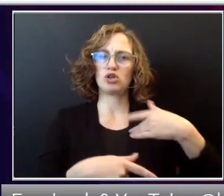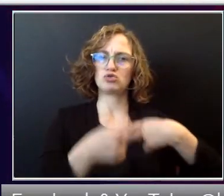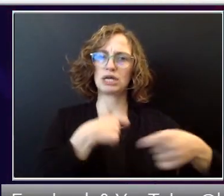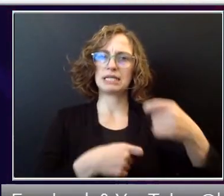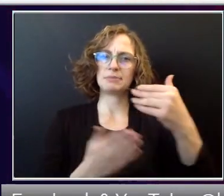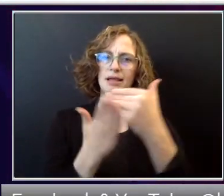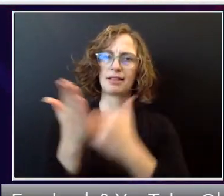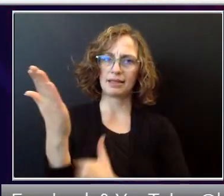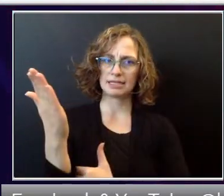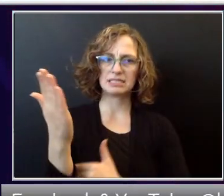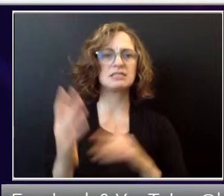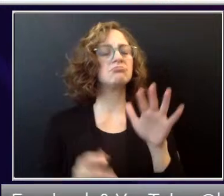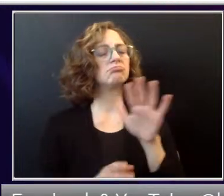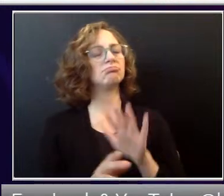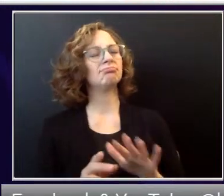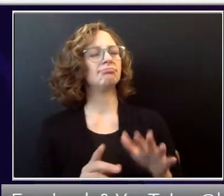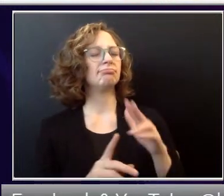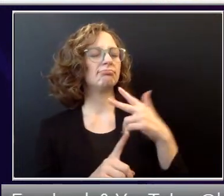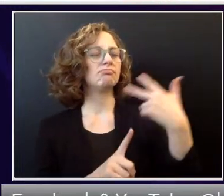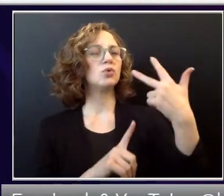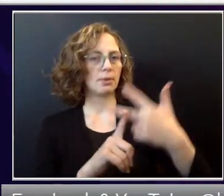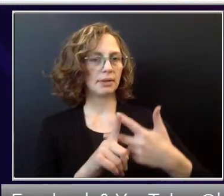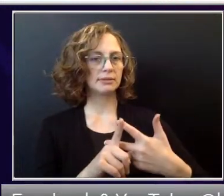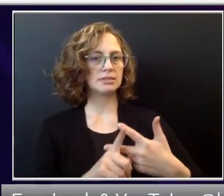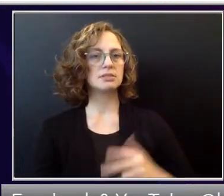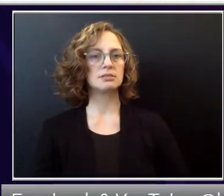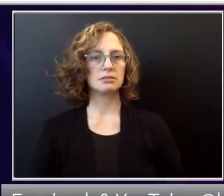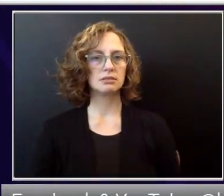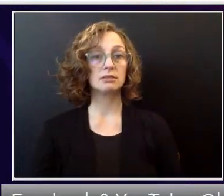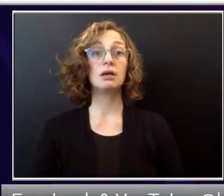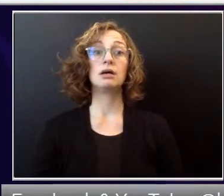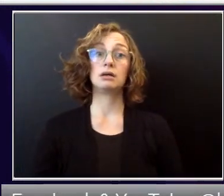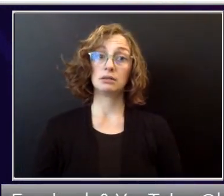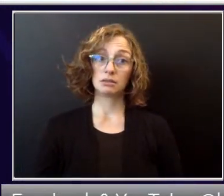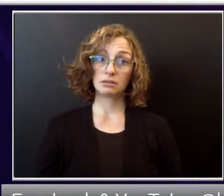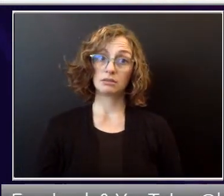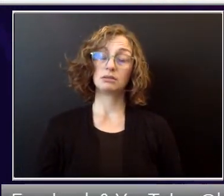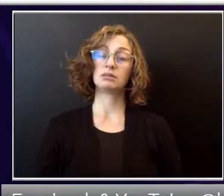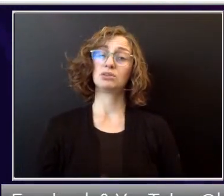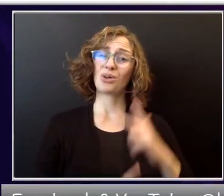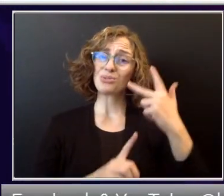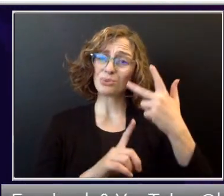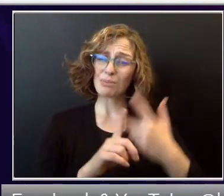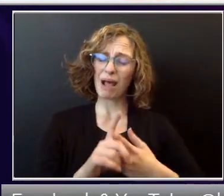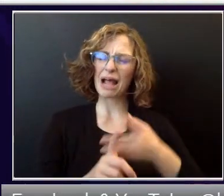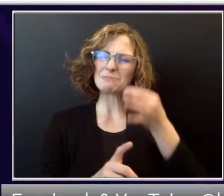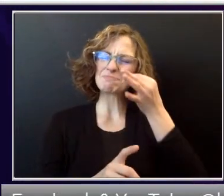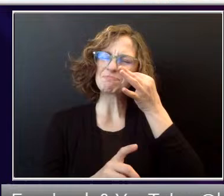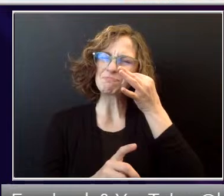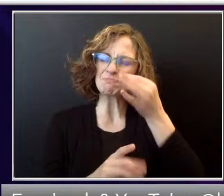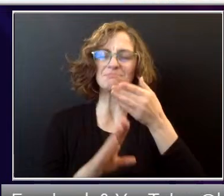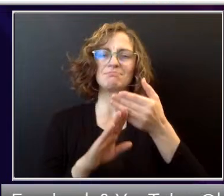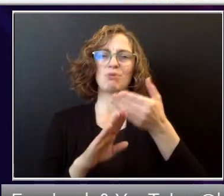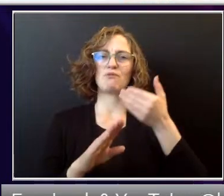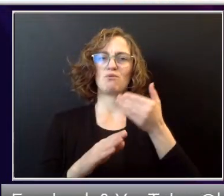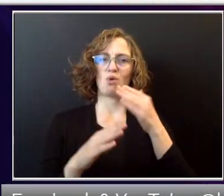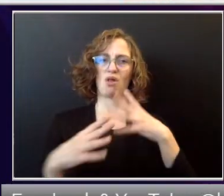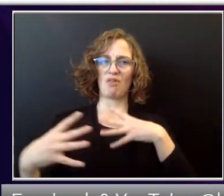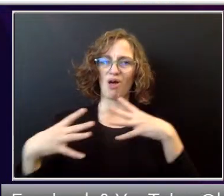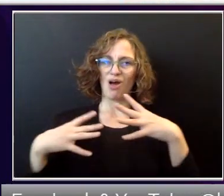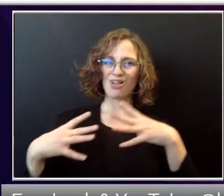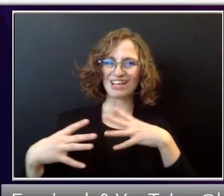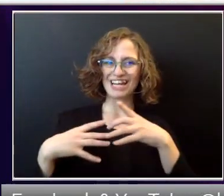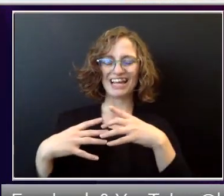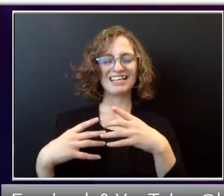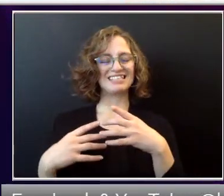Approximately 3 months. 3 months. So that's 3 months right before the holidays. You're sitting with all your grandbabies on Christmas